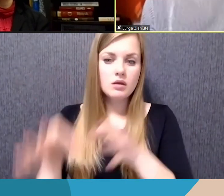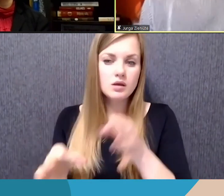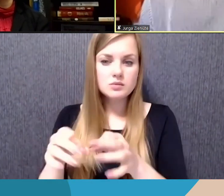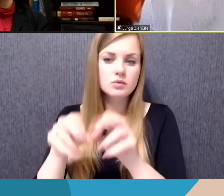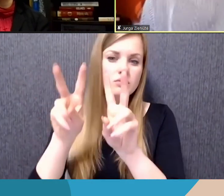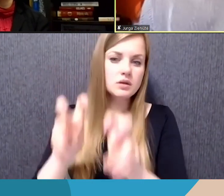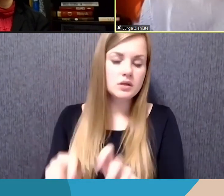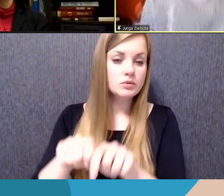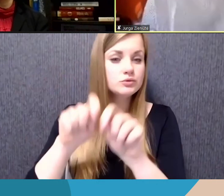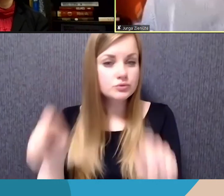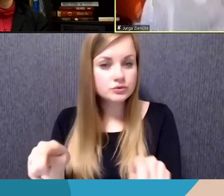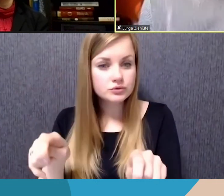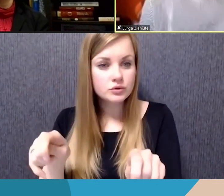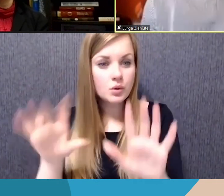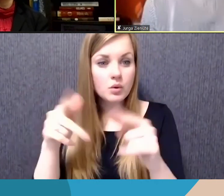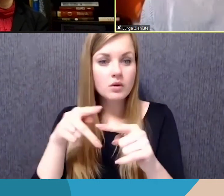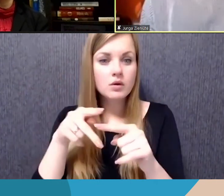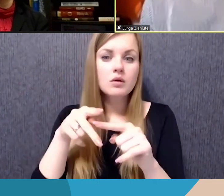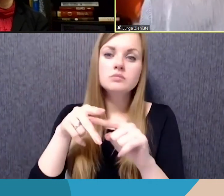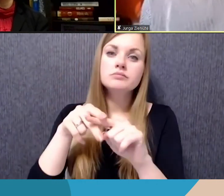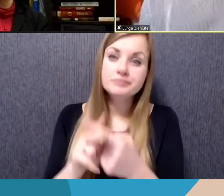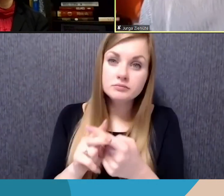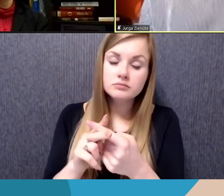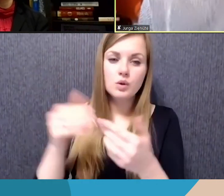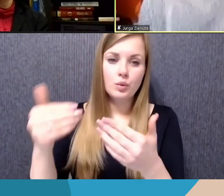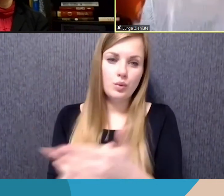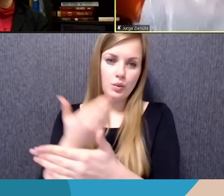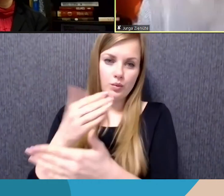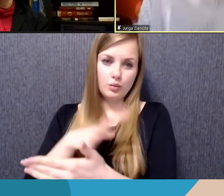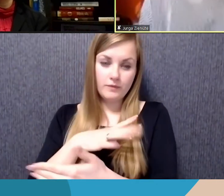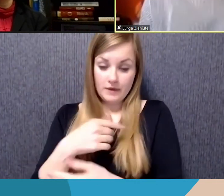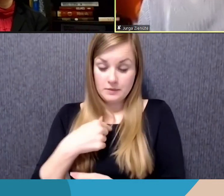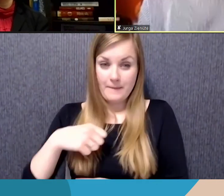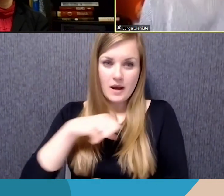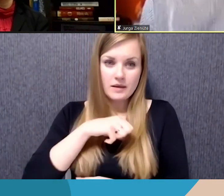certain the decisions were taken to